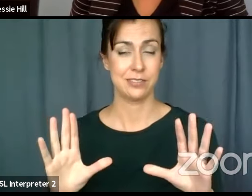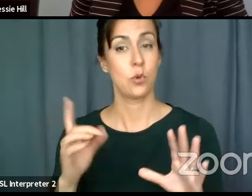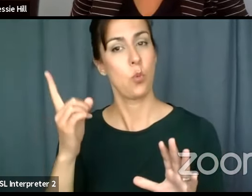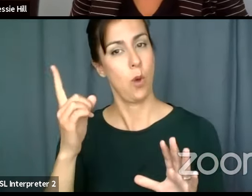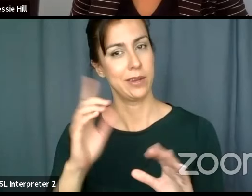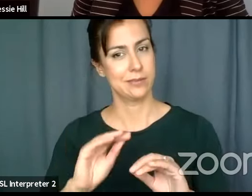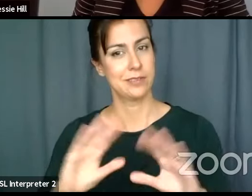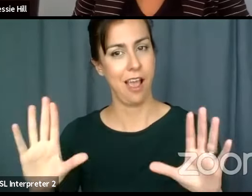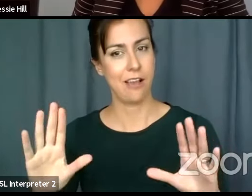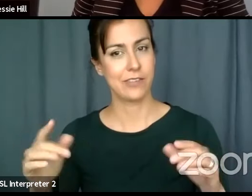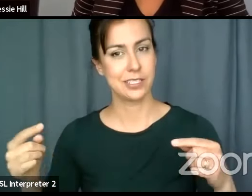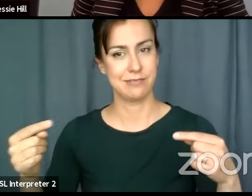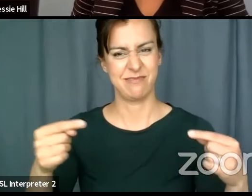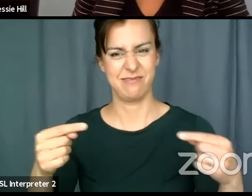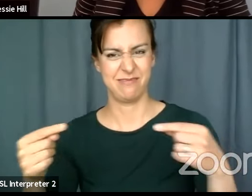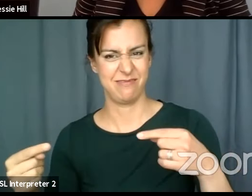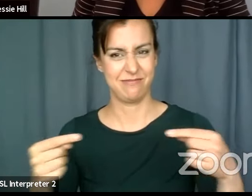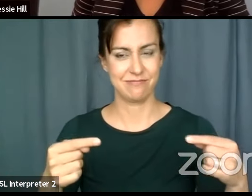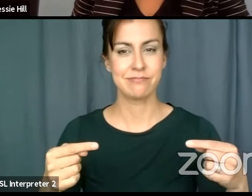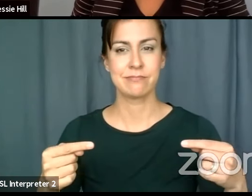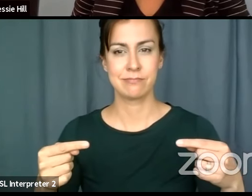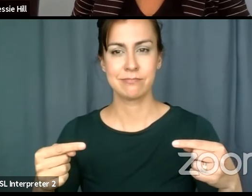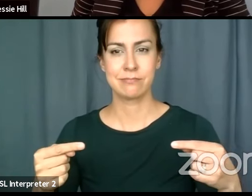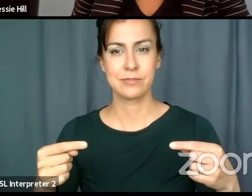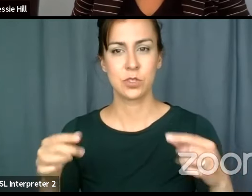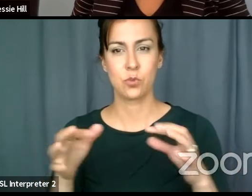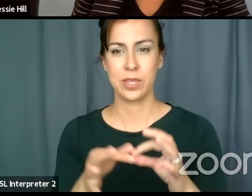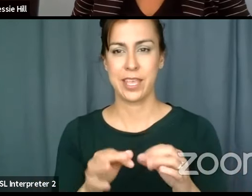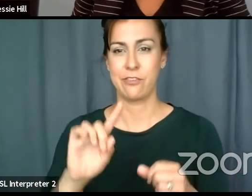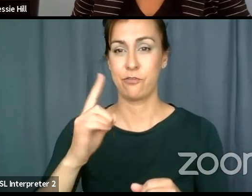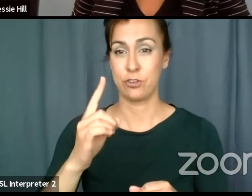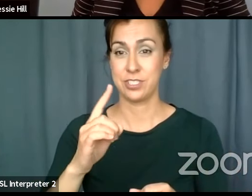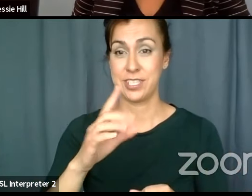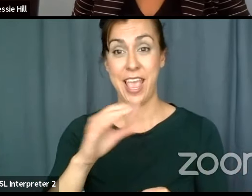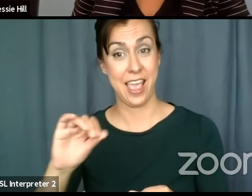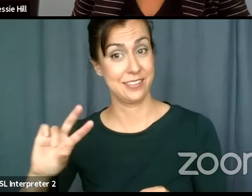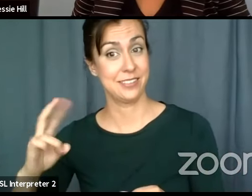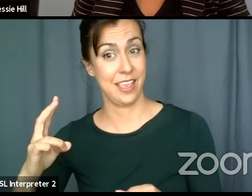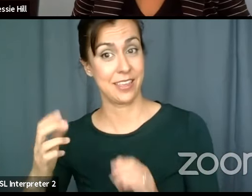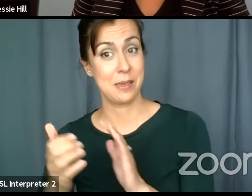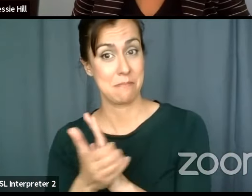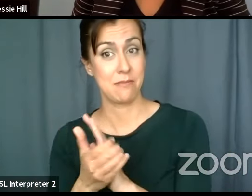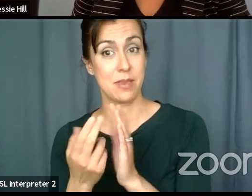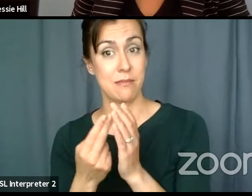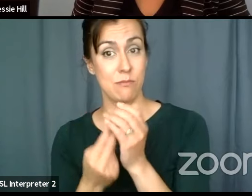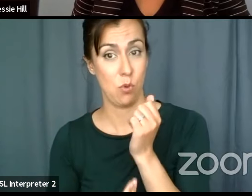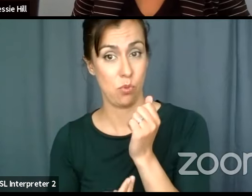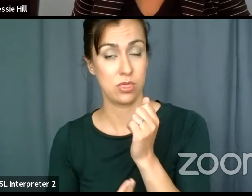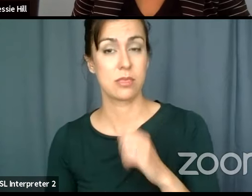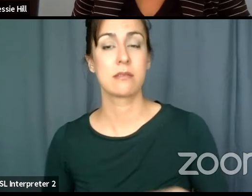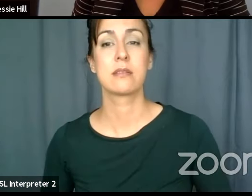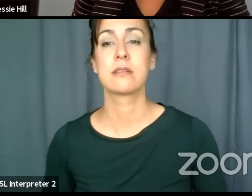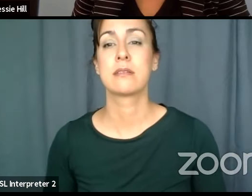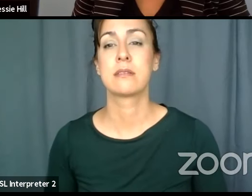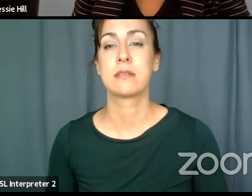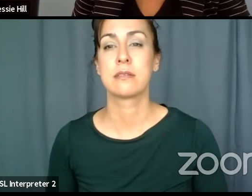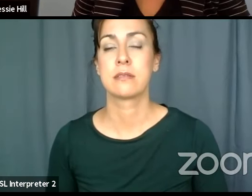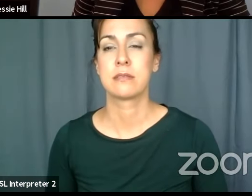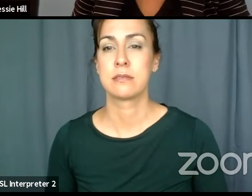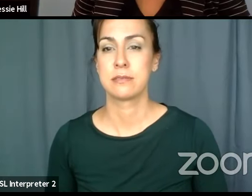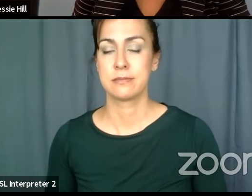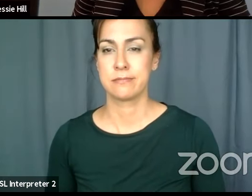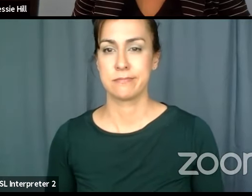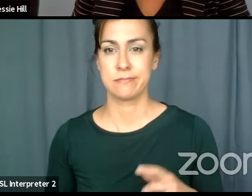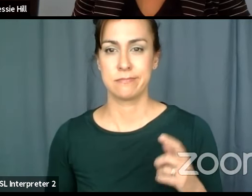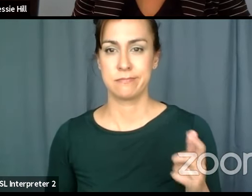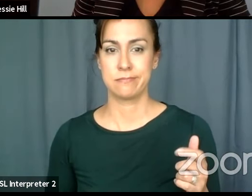One obvious tension with regards to the First Amendment and Second Amendment is the expressive act